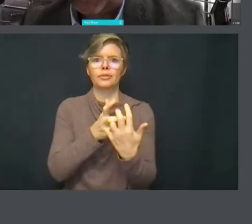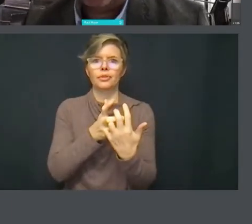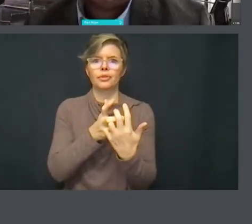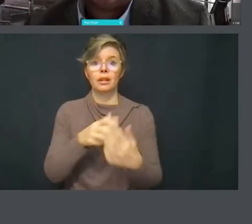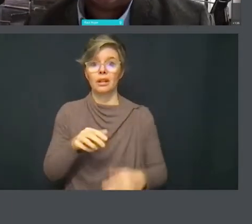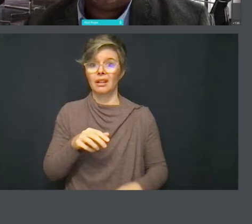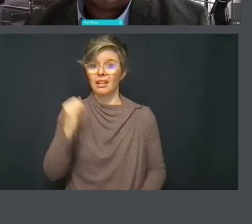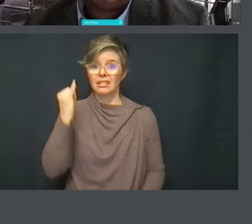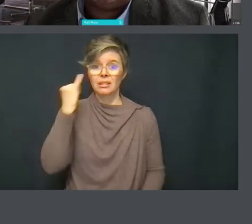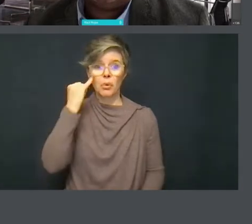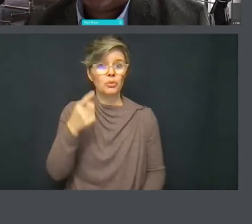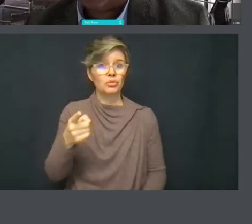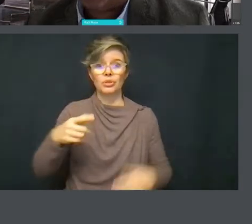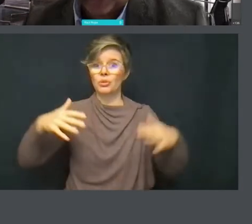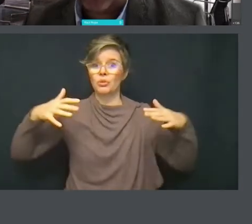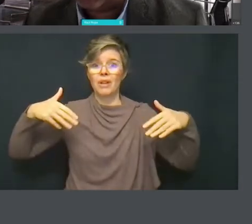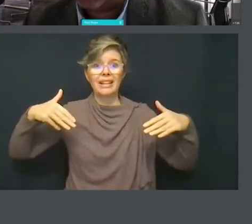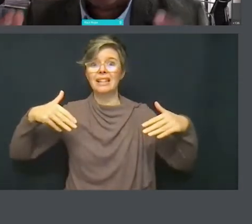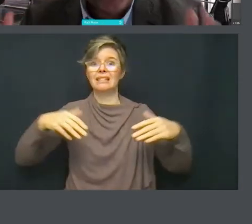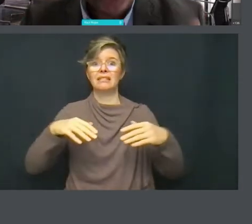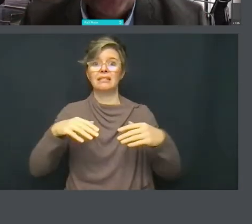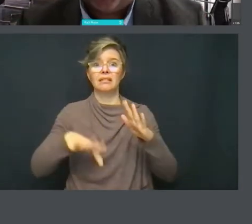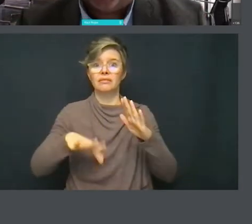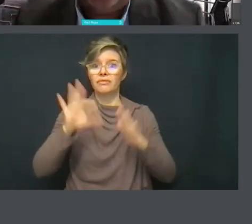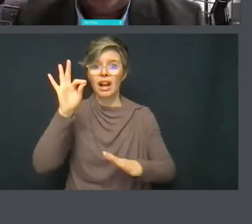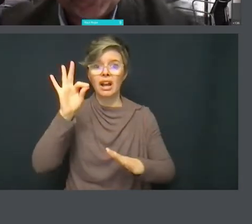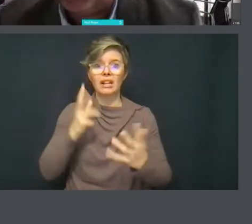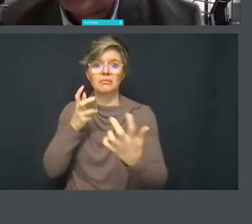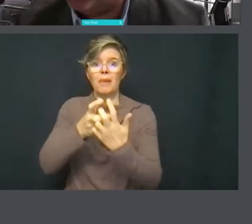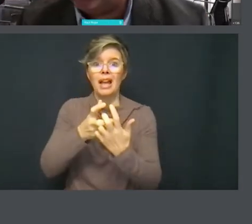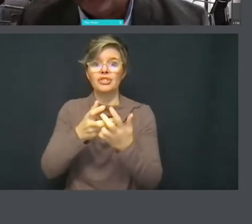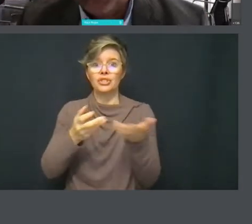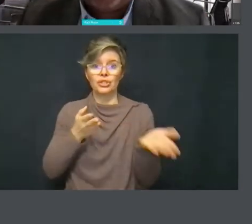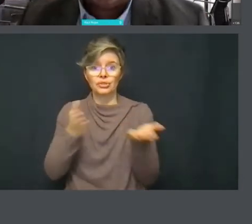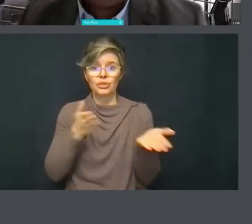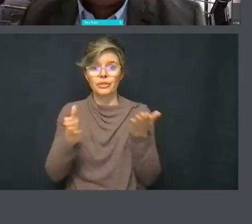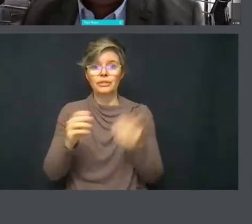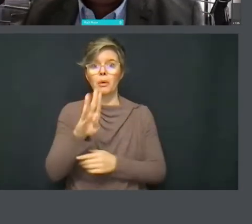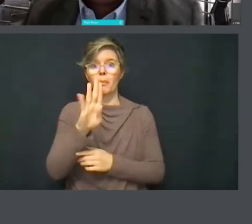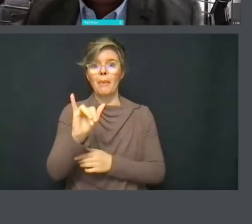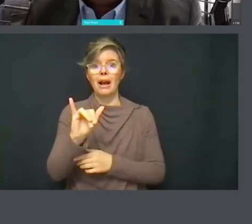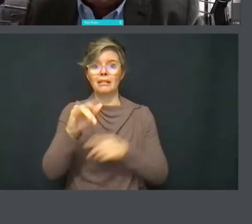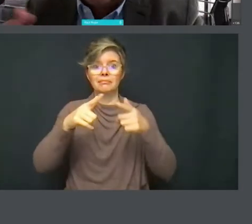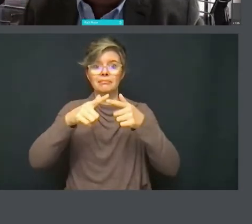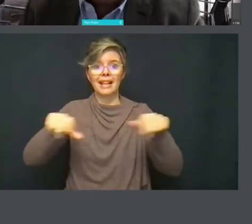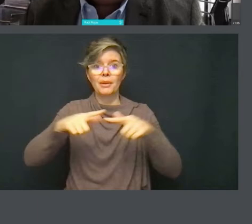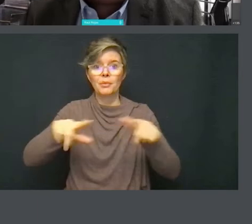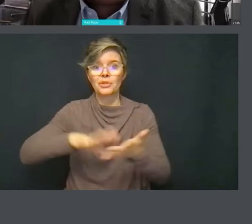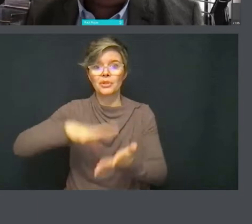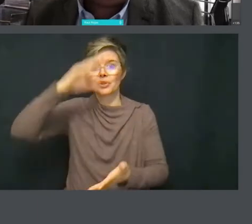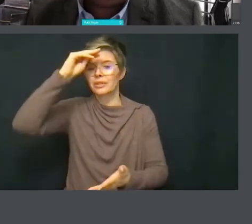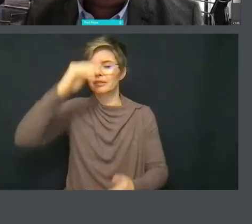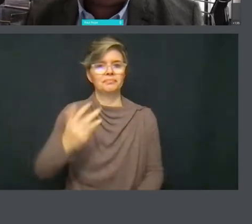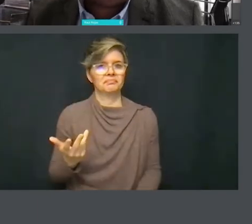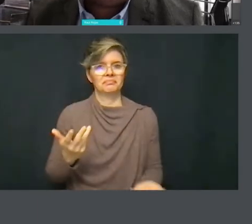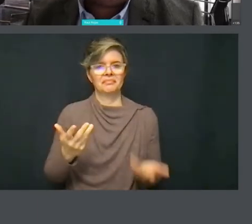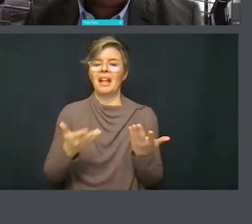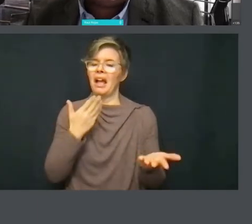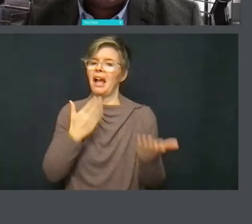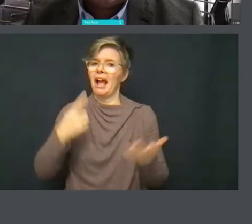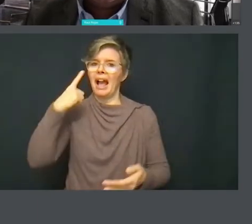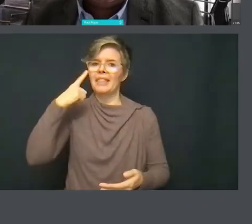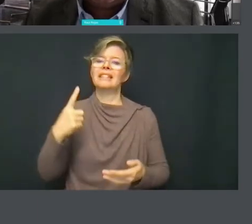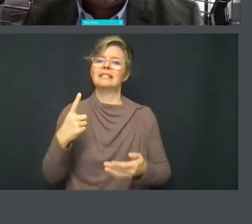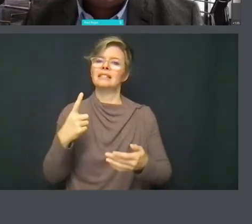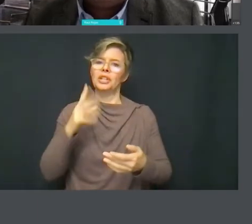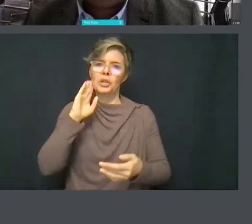some point in your career. I mean, there might be a way for you to avoid it, but it's going to be really hard. It's going to be hard like for the rest of your career. I think you're going to have to do